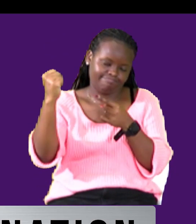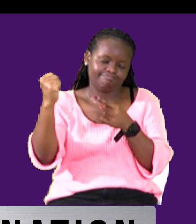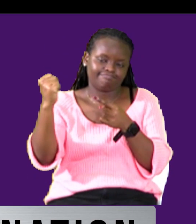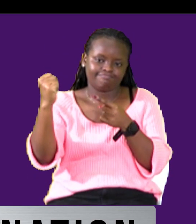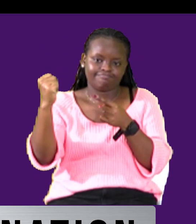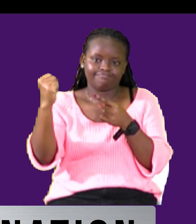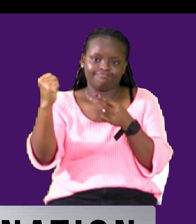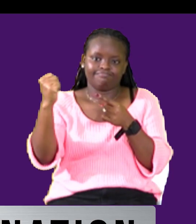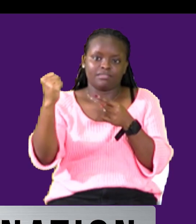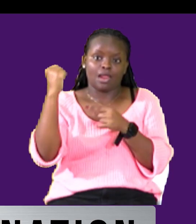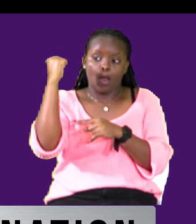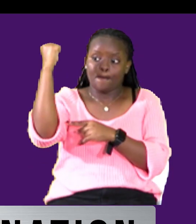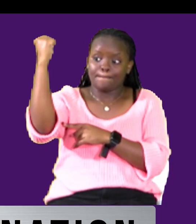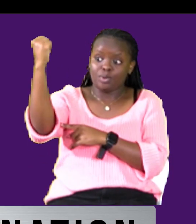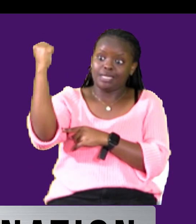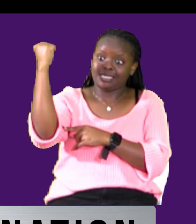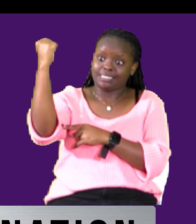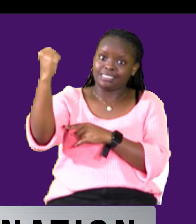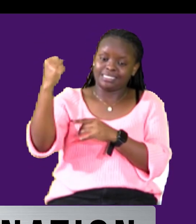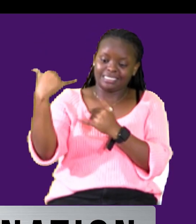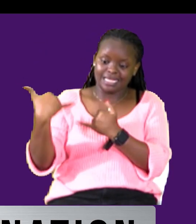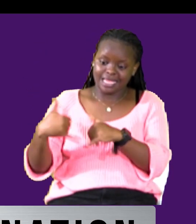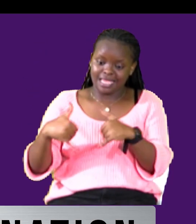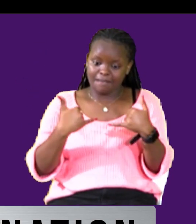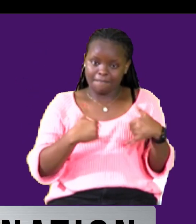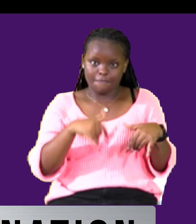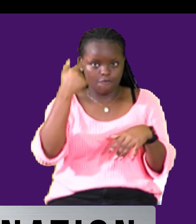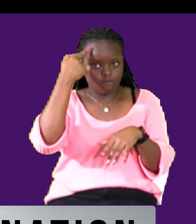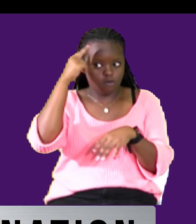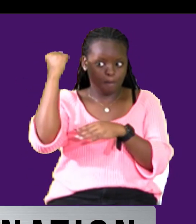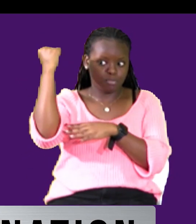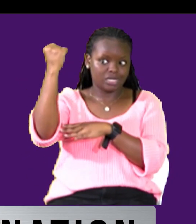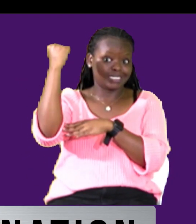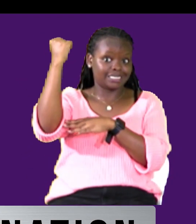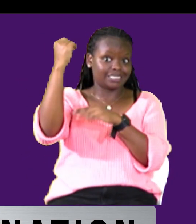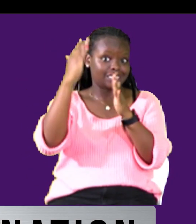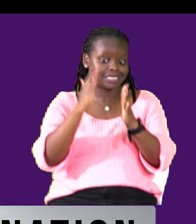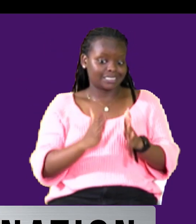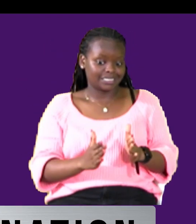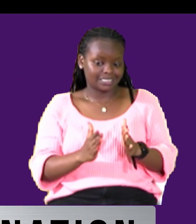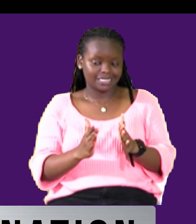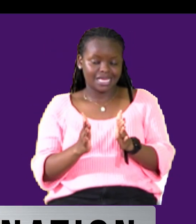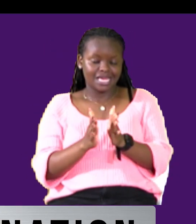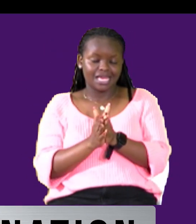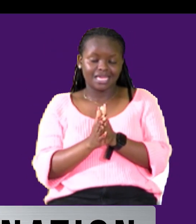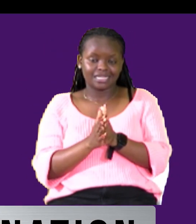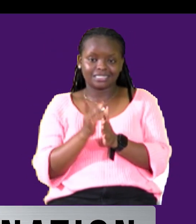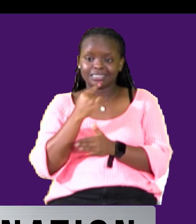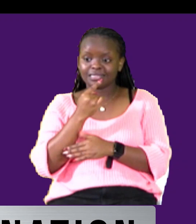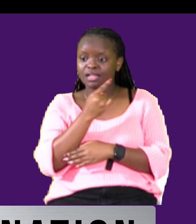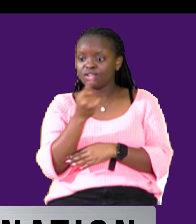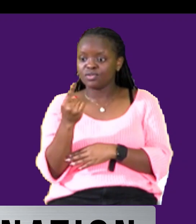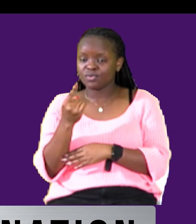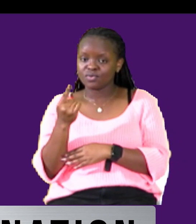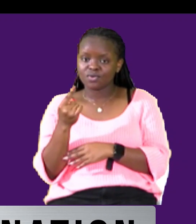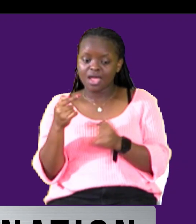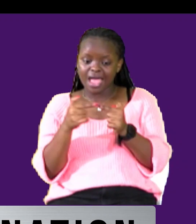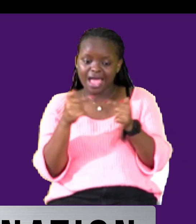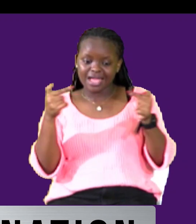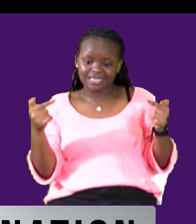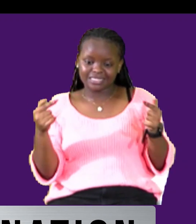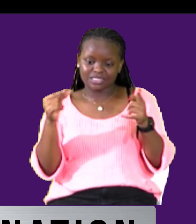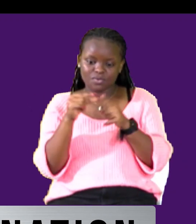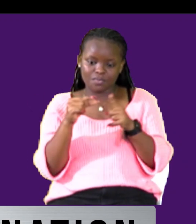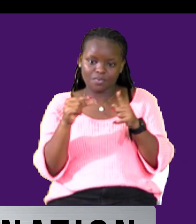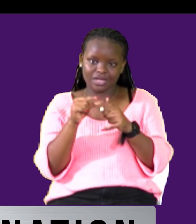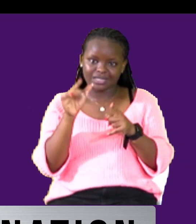So politic is a game of politicians. Right. And actually, they will tell you against their own word and